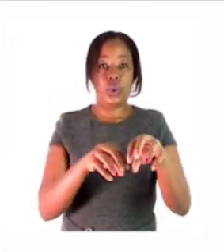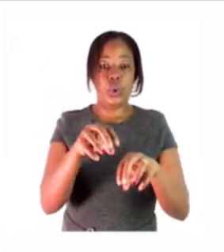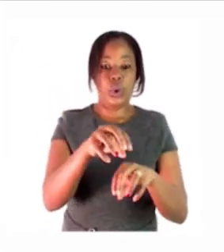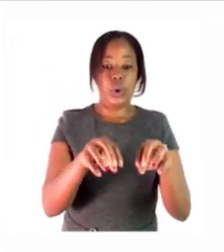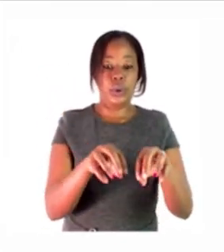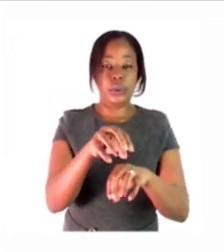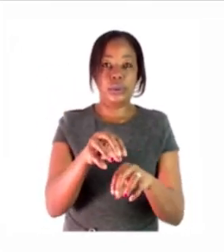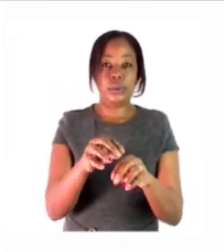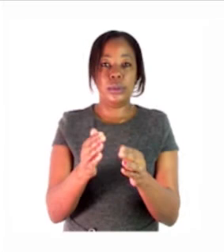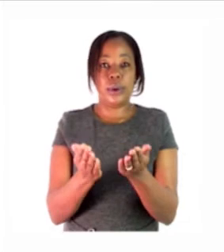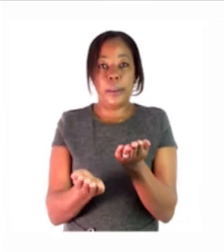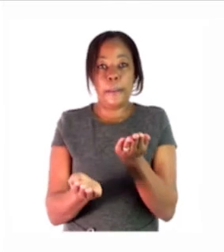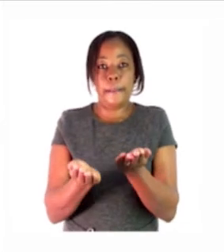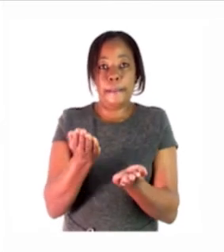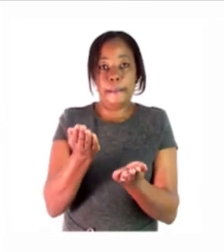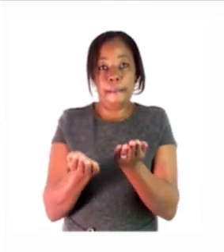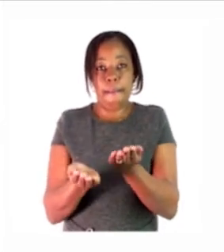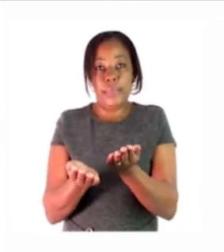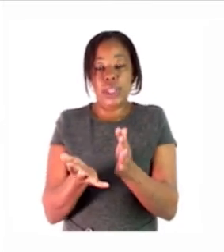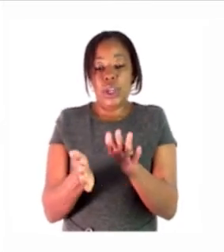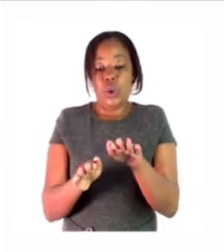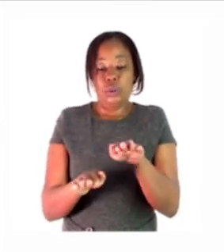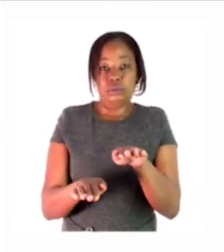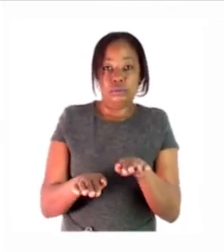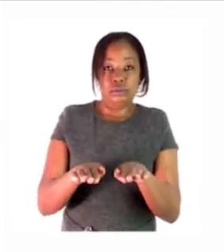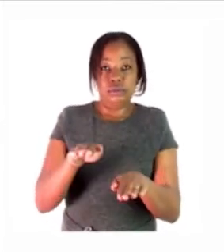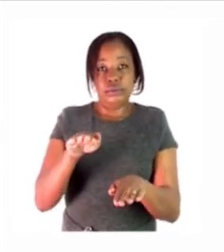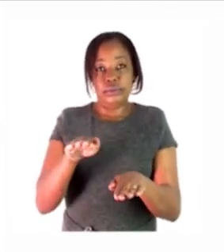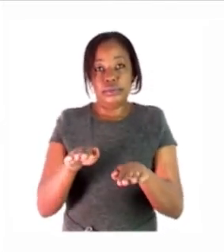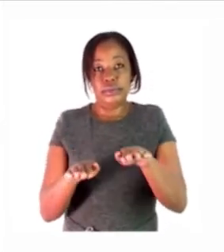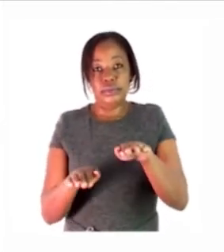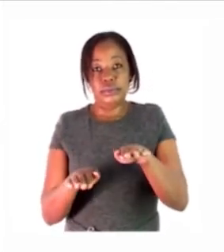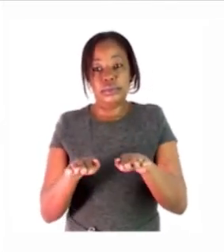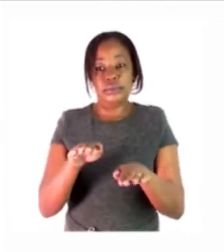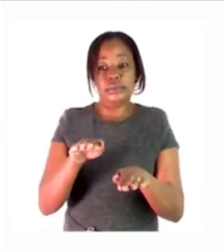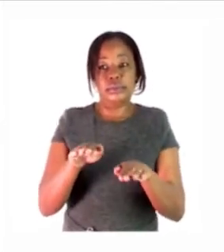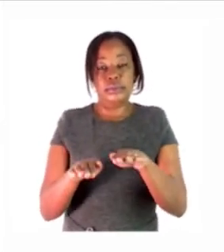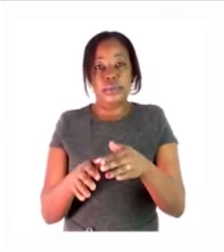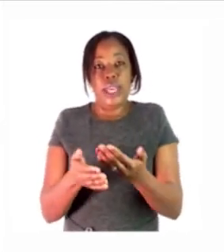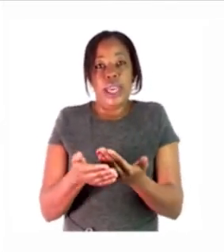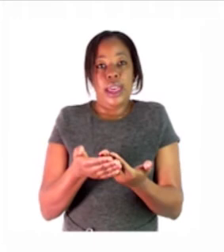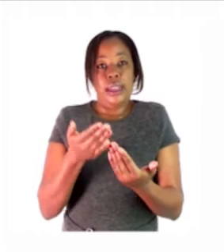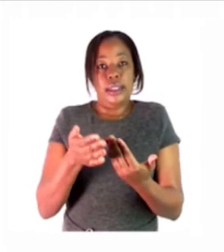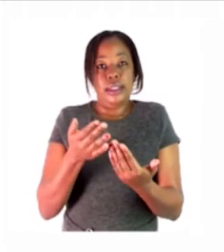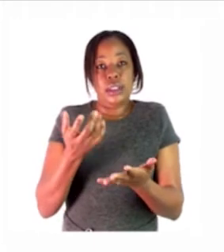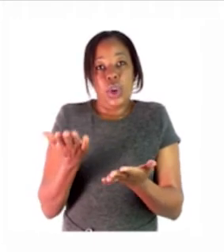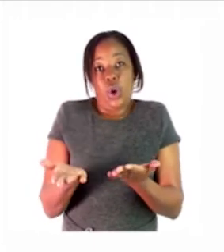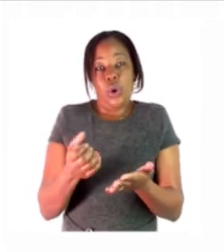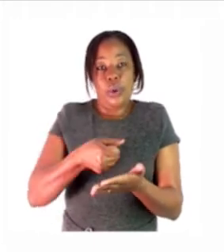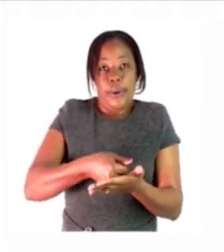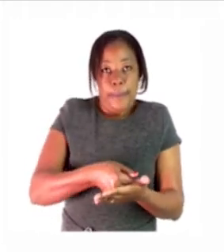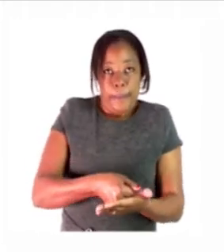some objects. Which one is heavy and which one is light. Now, on the pictures that we see